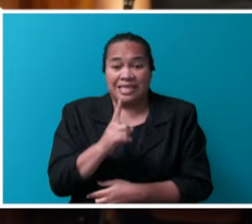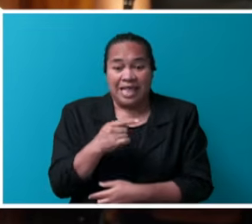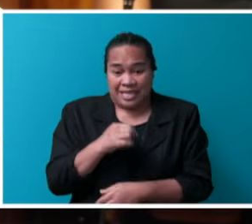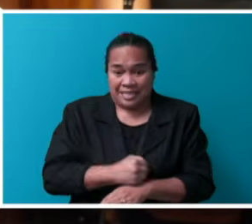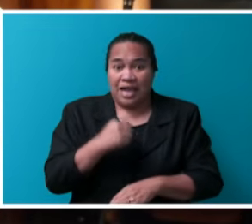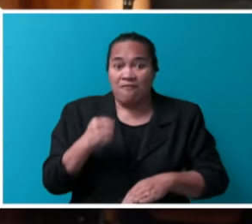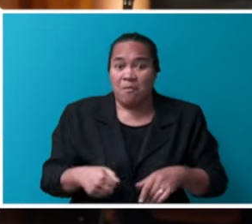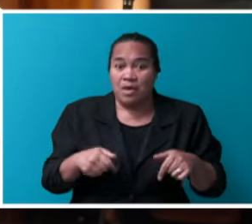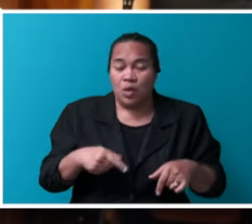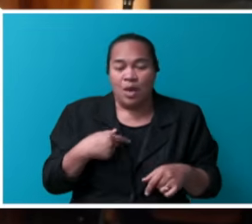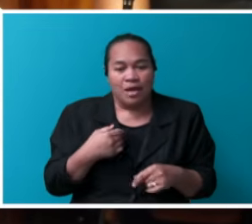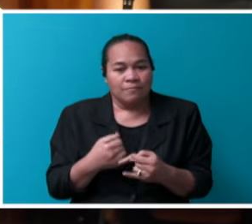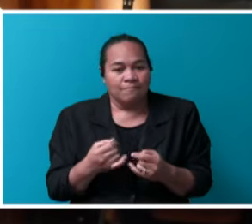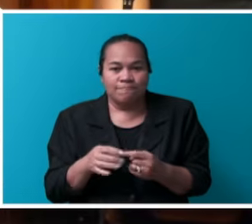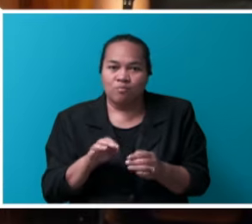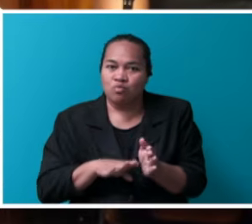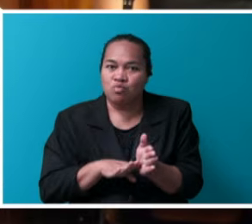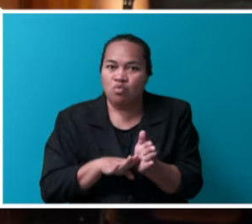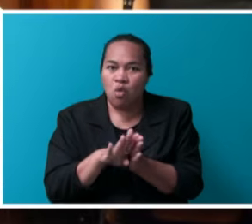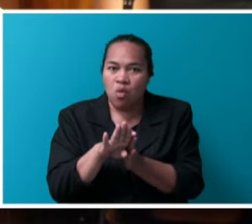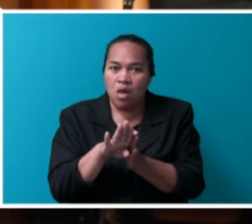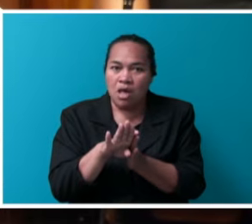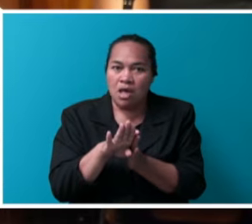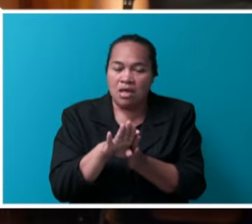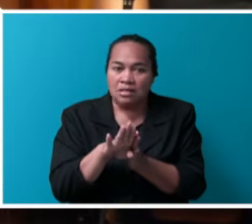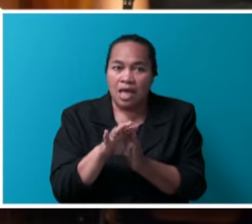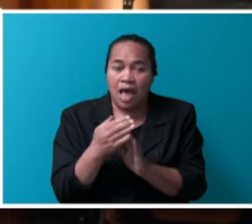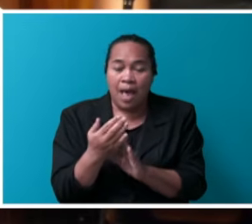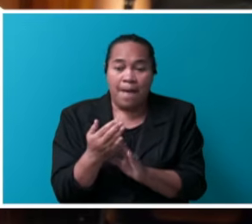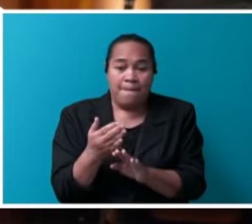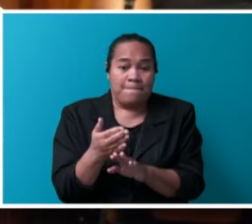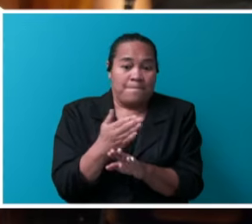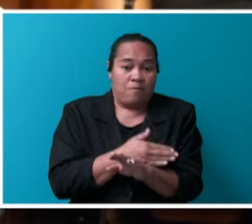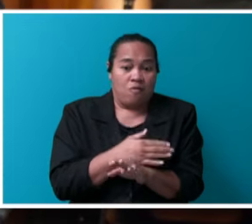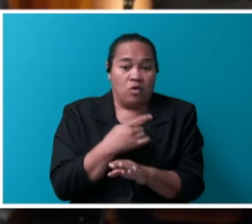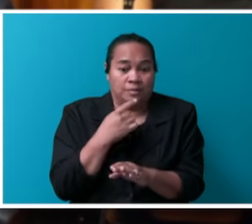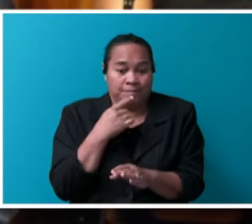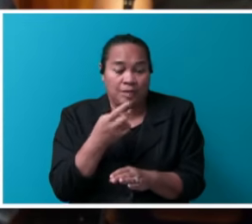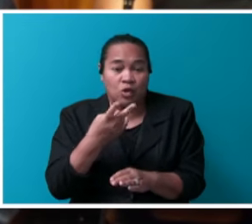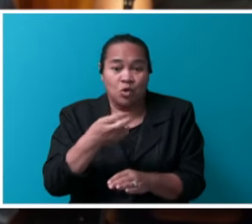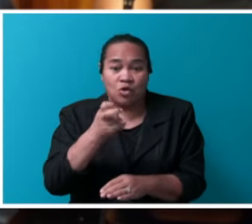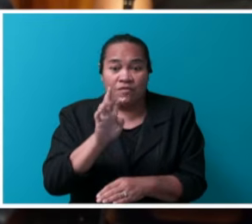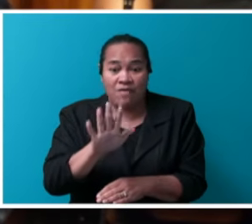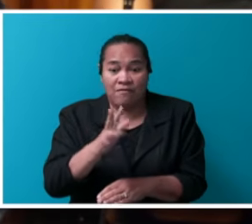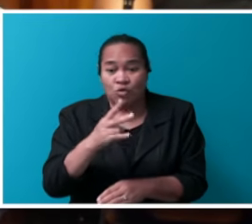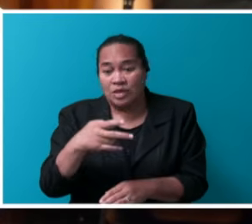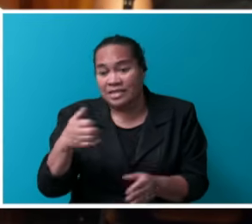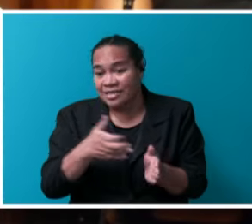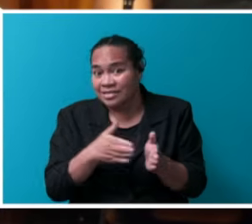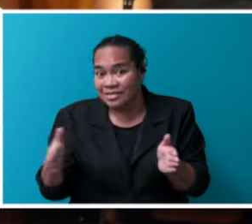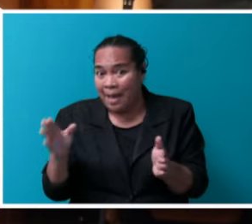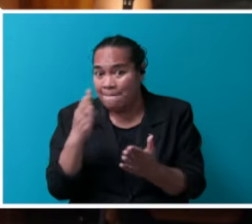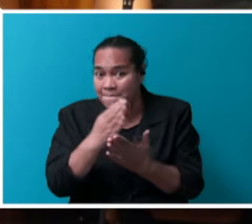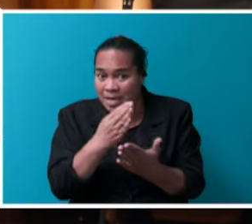we have made significant progress. And before I turn to the details of the 2025-2026 budget, Mr.